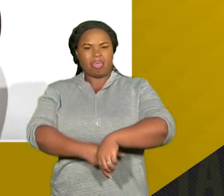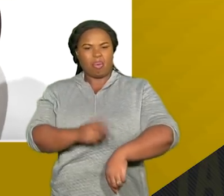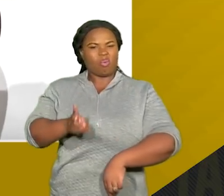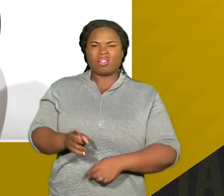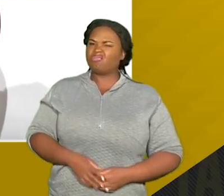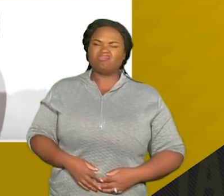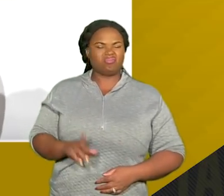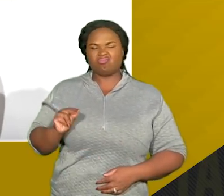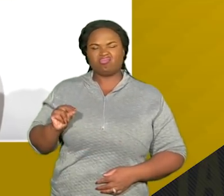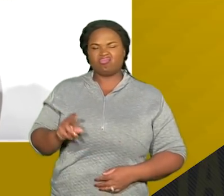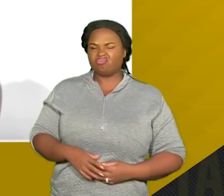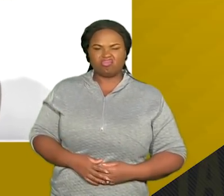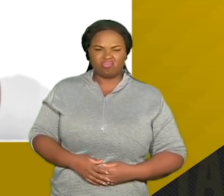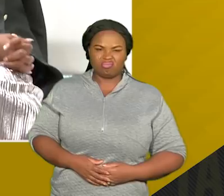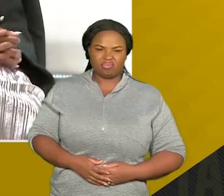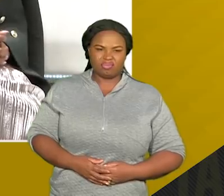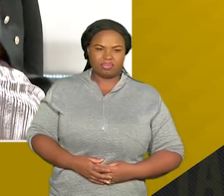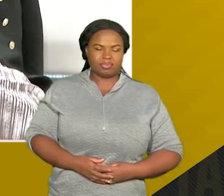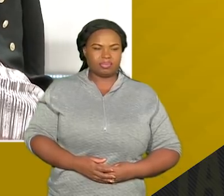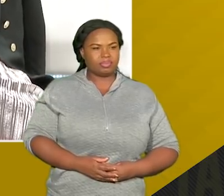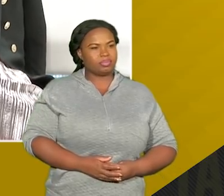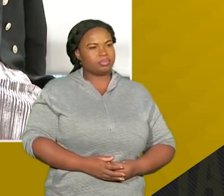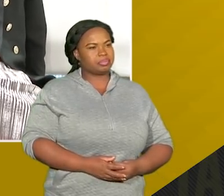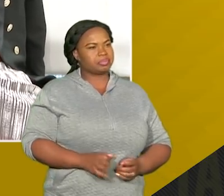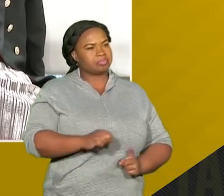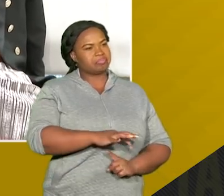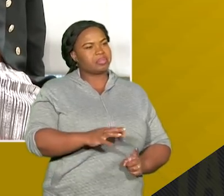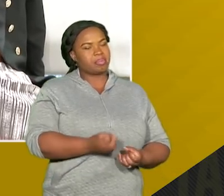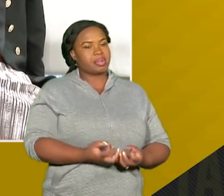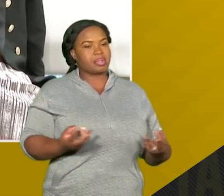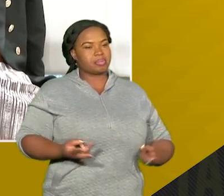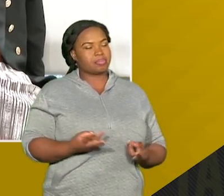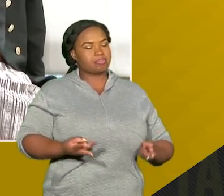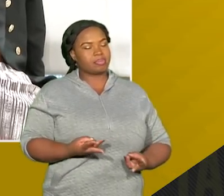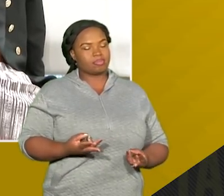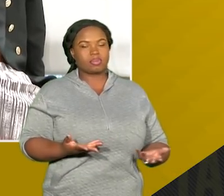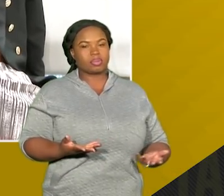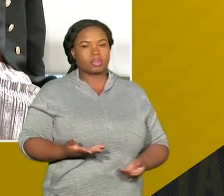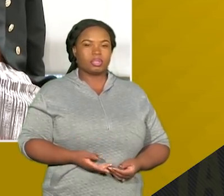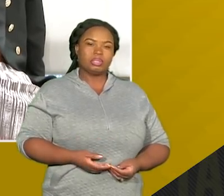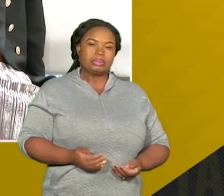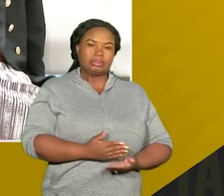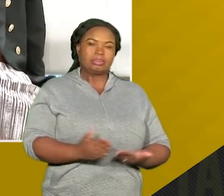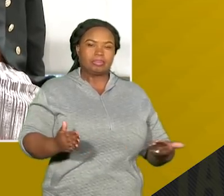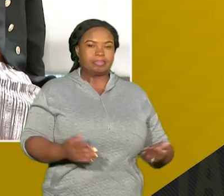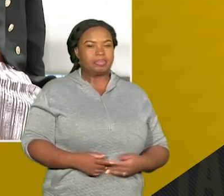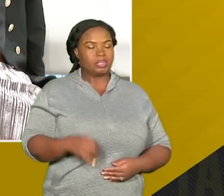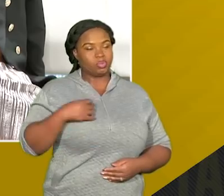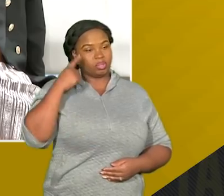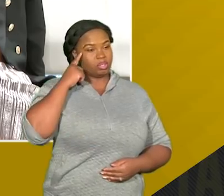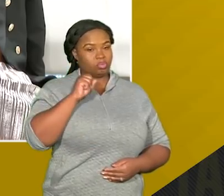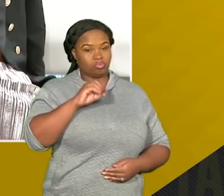No, that's not the case. Isimo esiningi abantu ngicabanga ukuthi banakho ukucabanga nje kanjalo